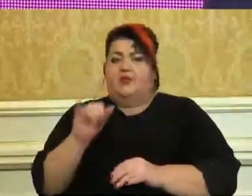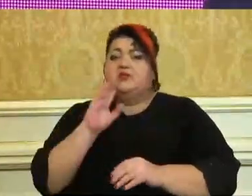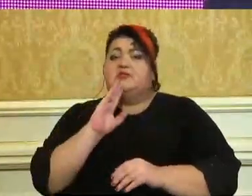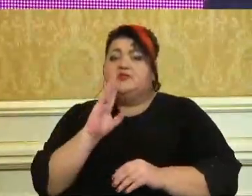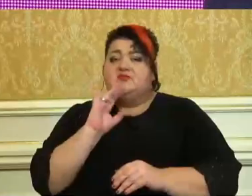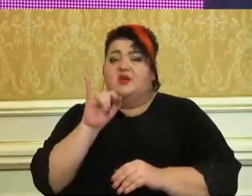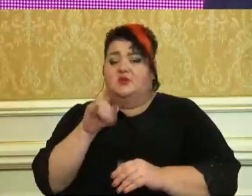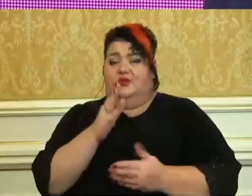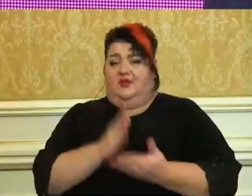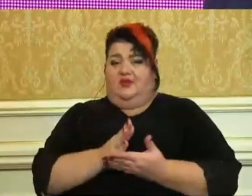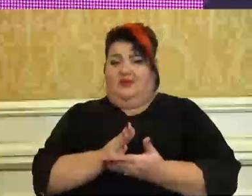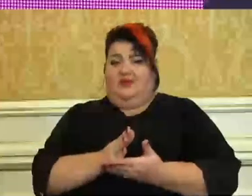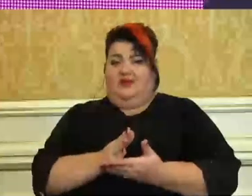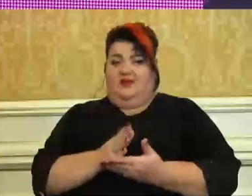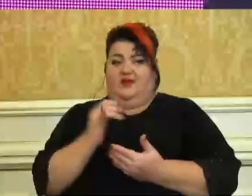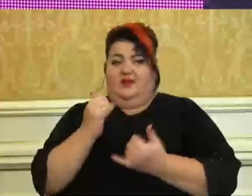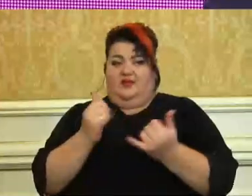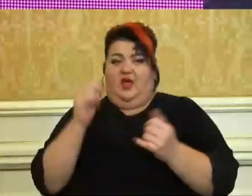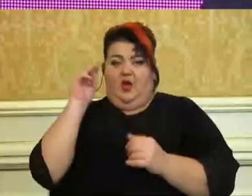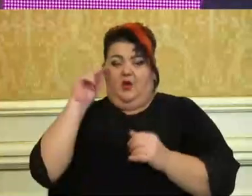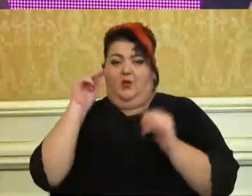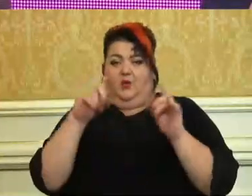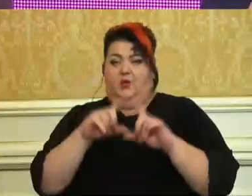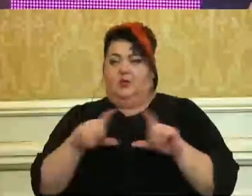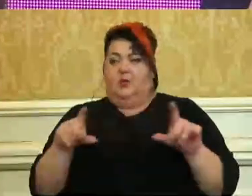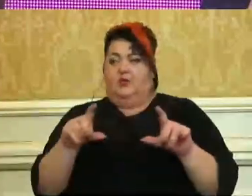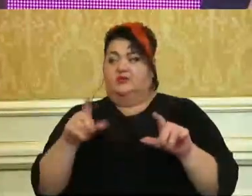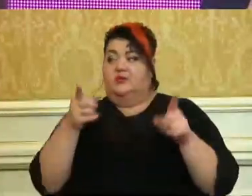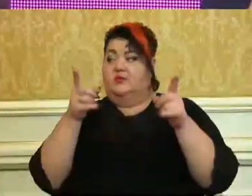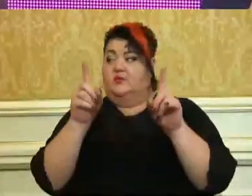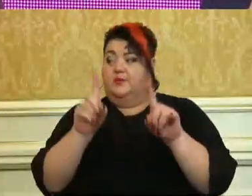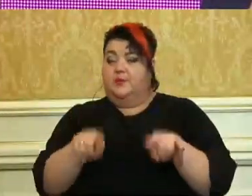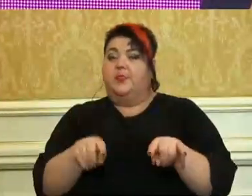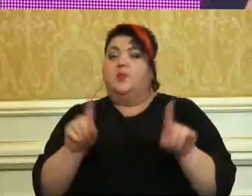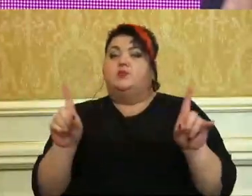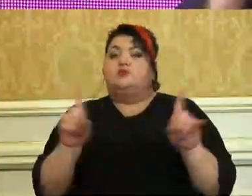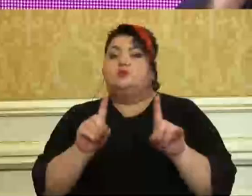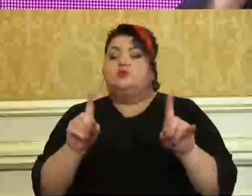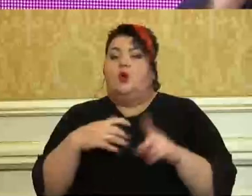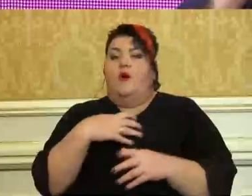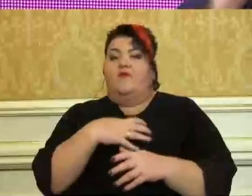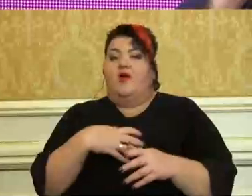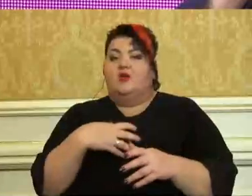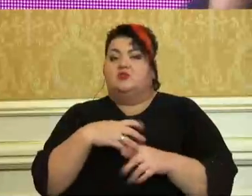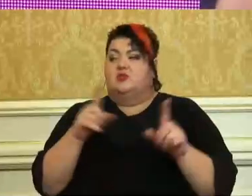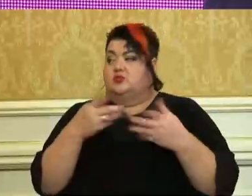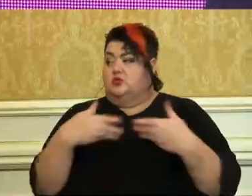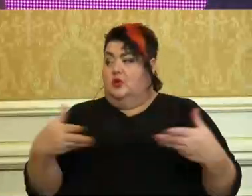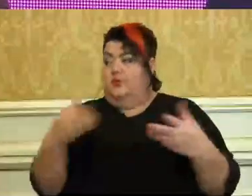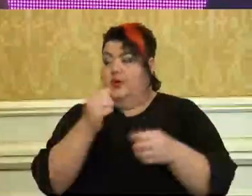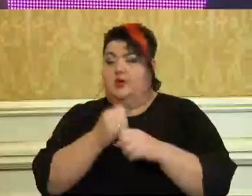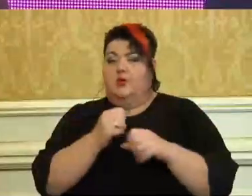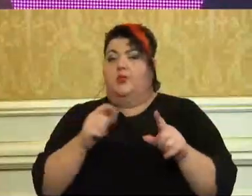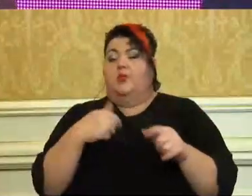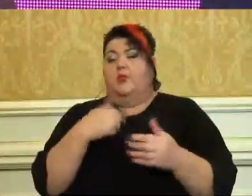So, well, they are even forgot about the gender's